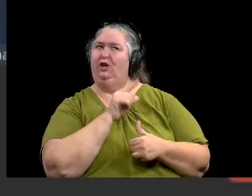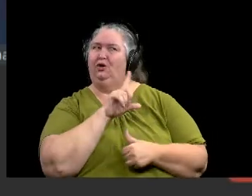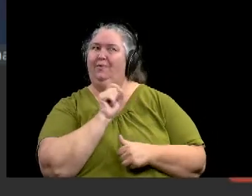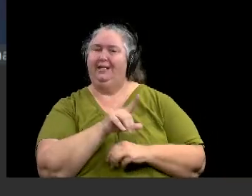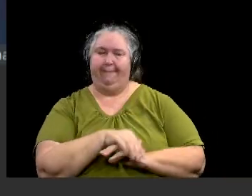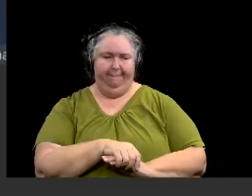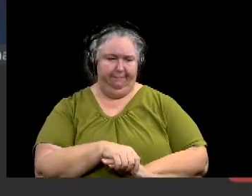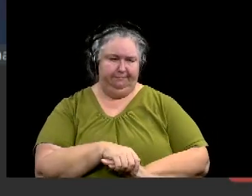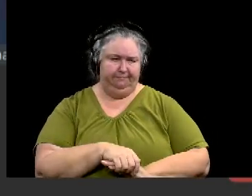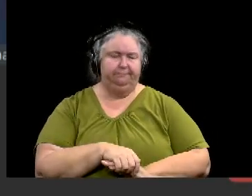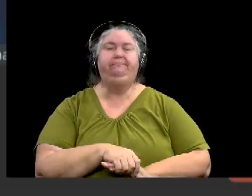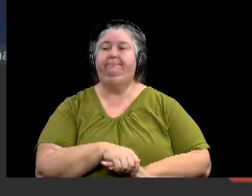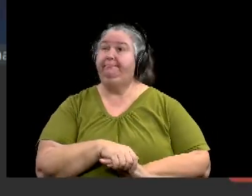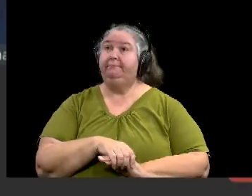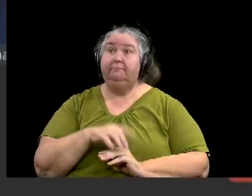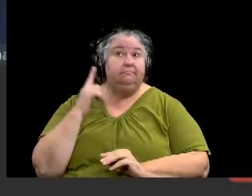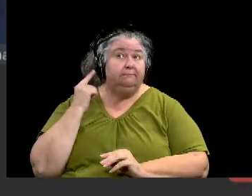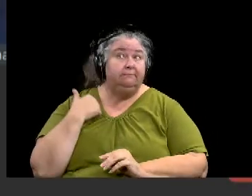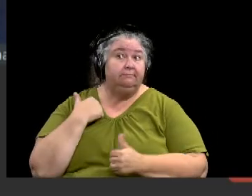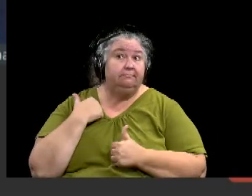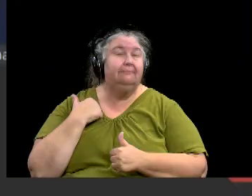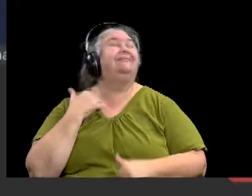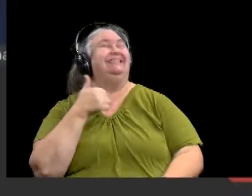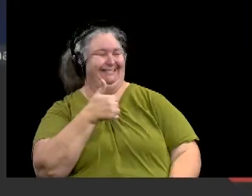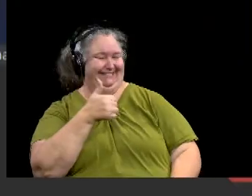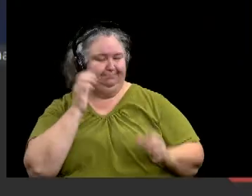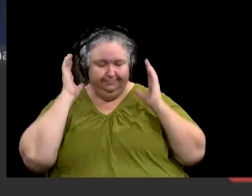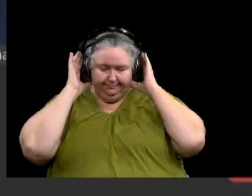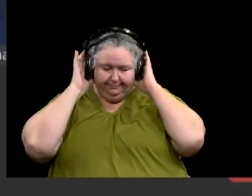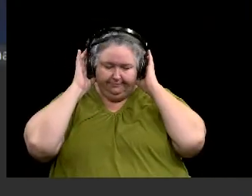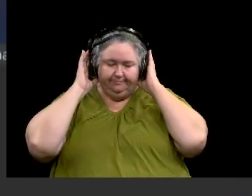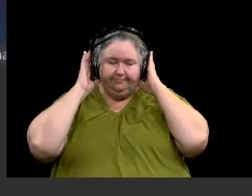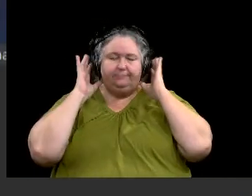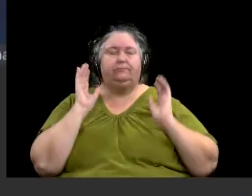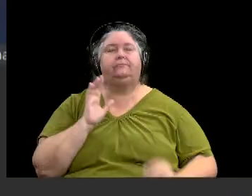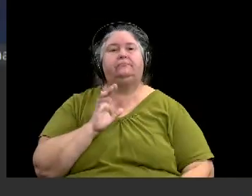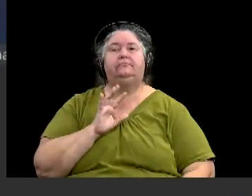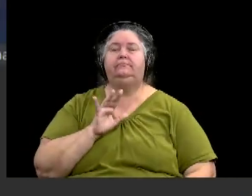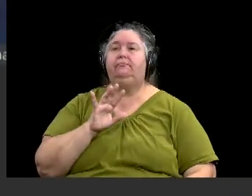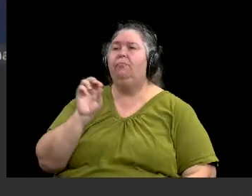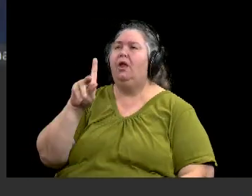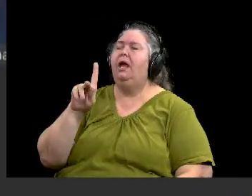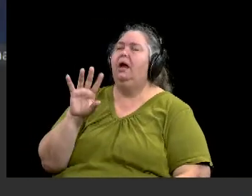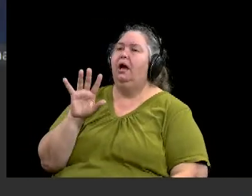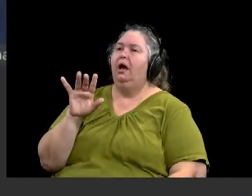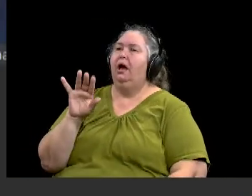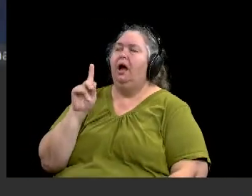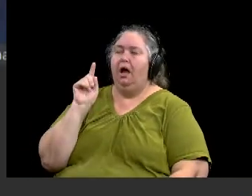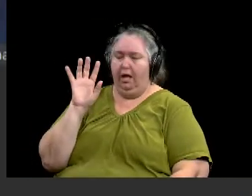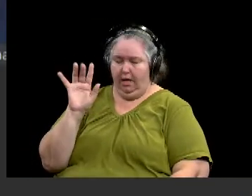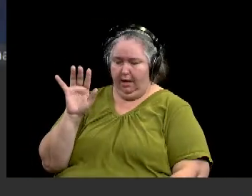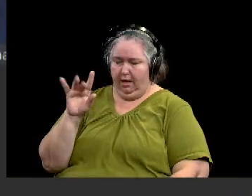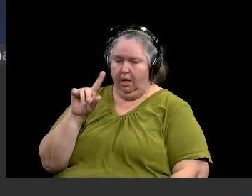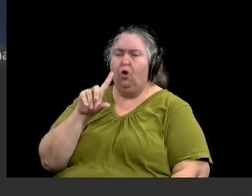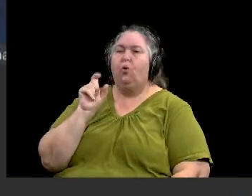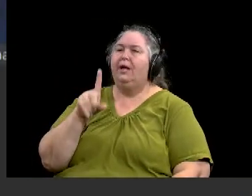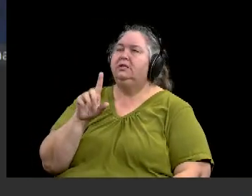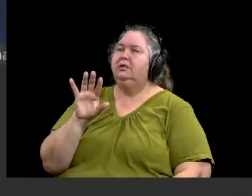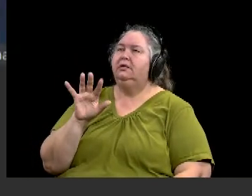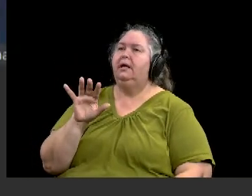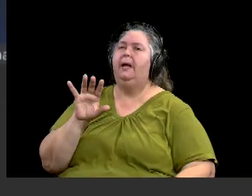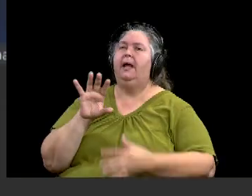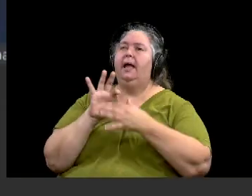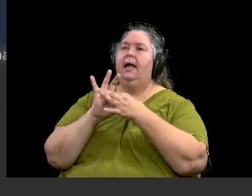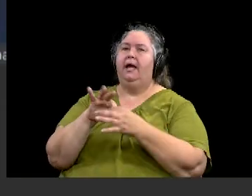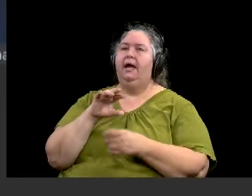fine. Go for it. Yeah. Okay, I had a quick question regarding the vaccine and once people